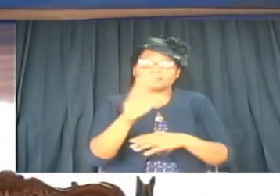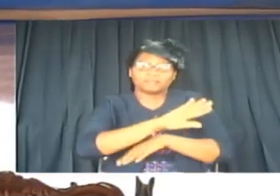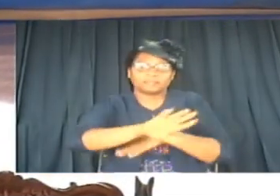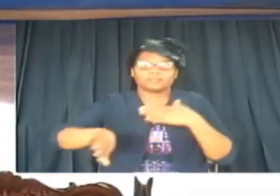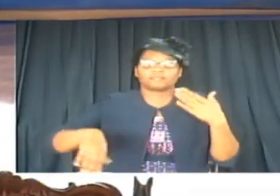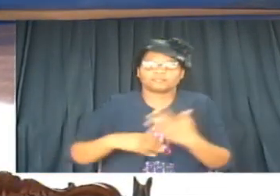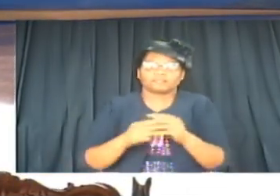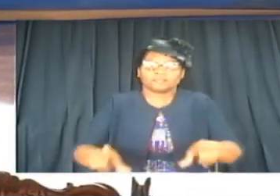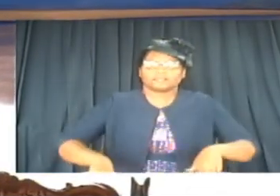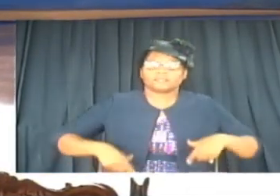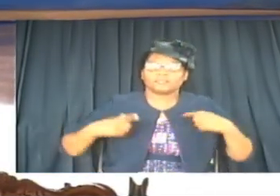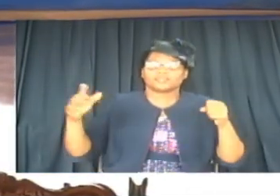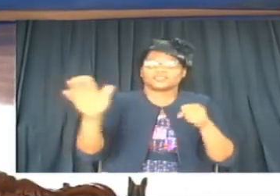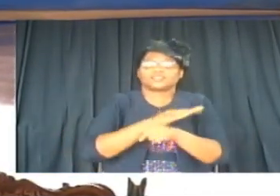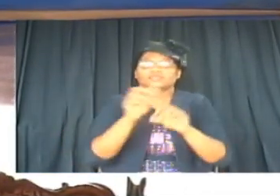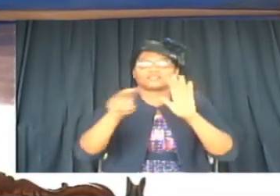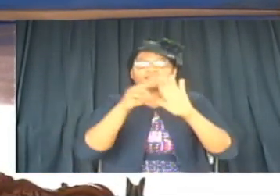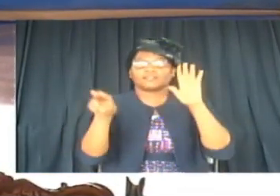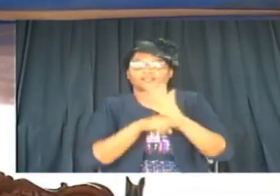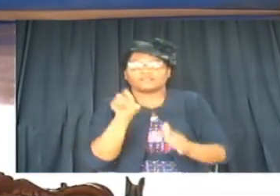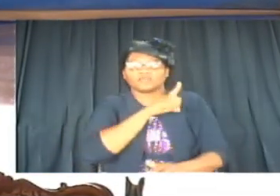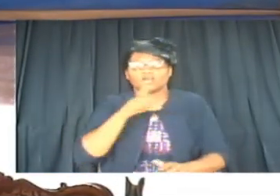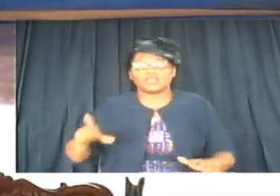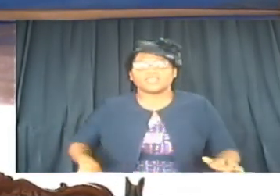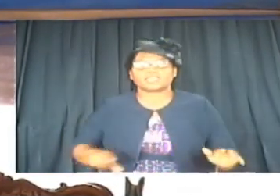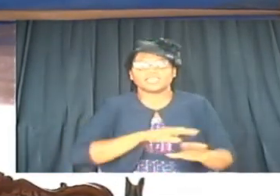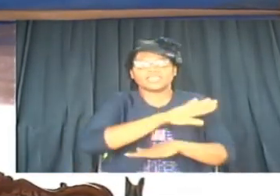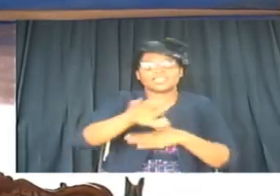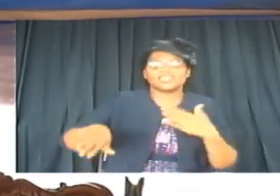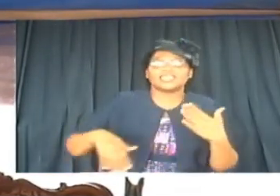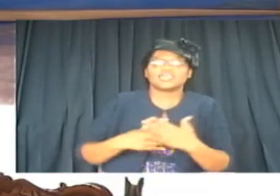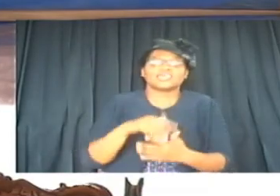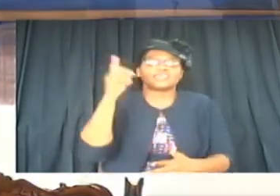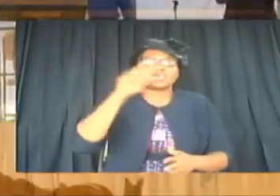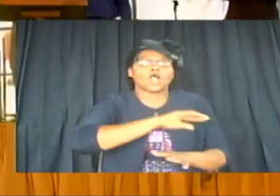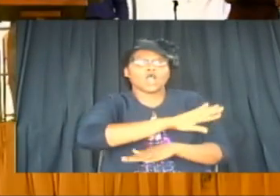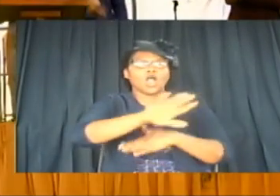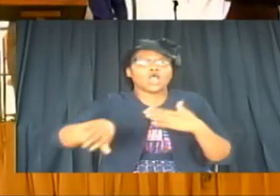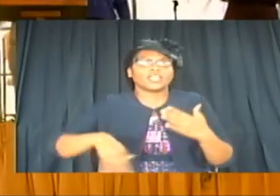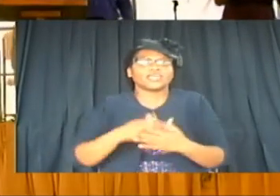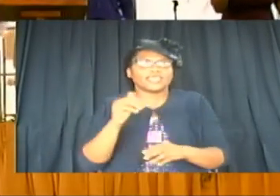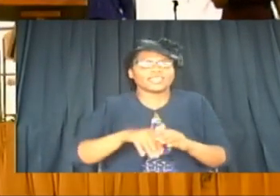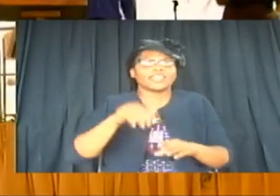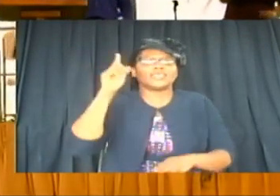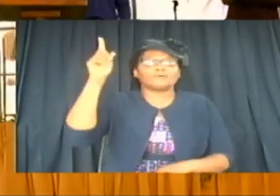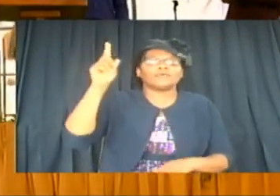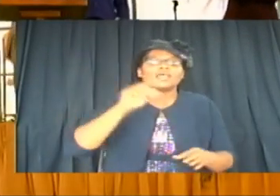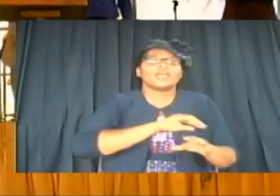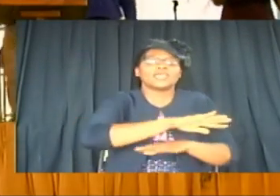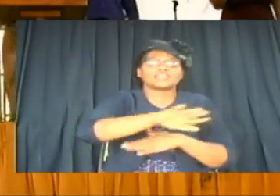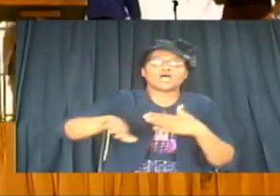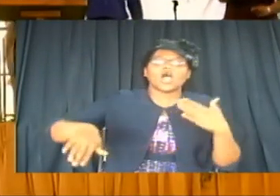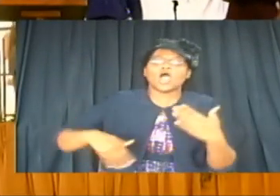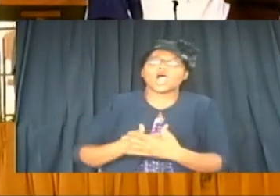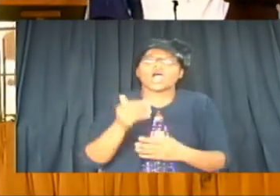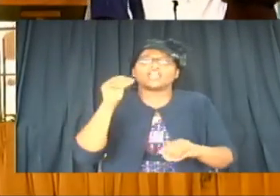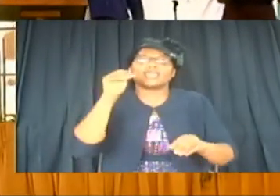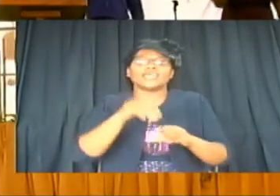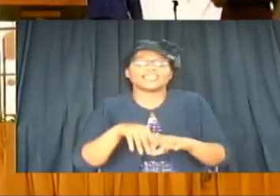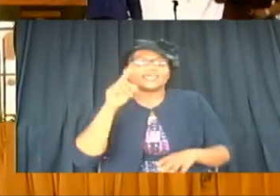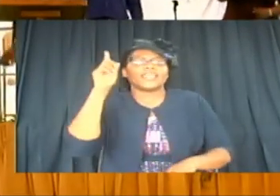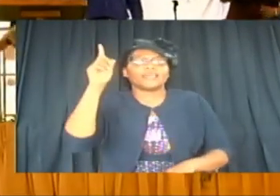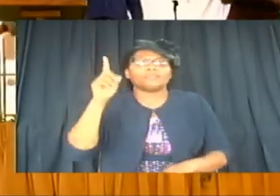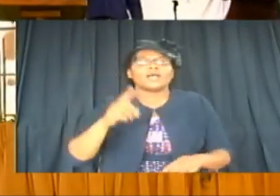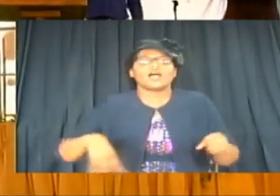in His crown of fullness and Lord of all is He. It's all in Him. It's all